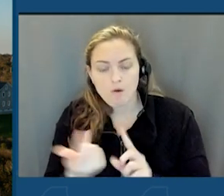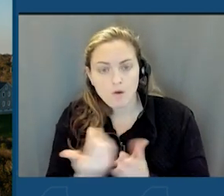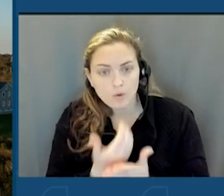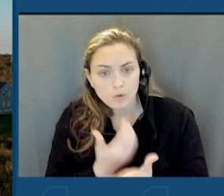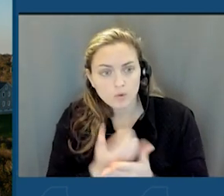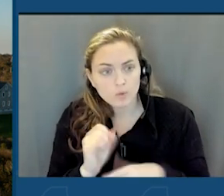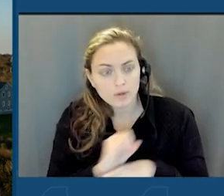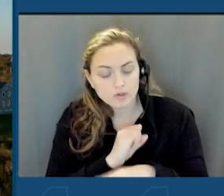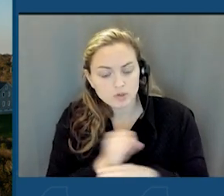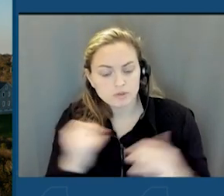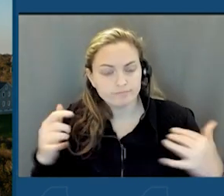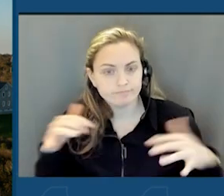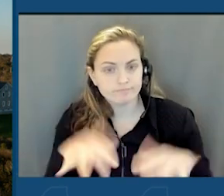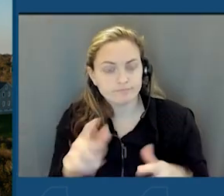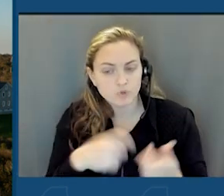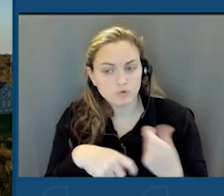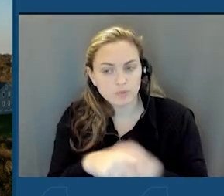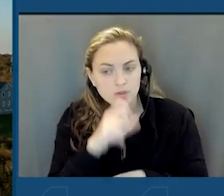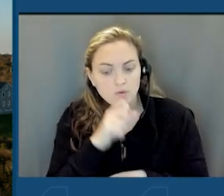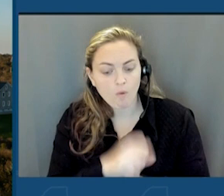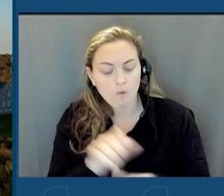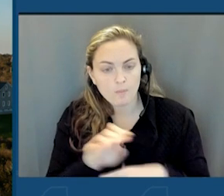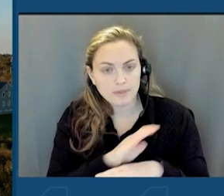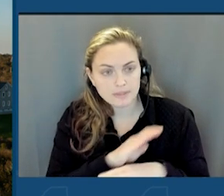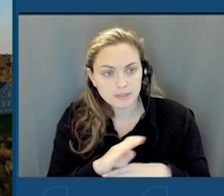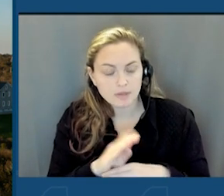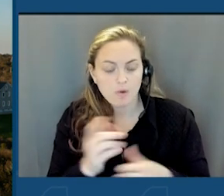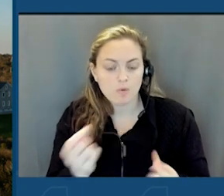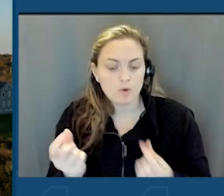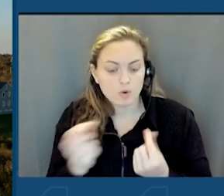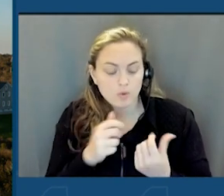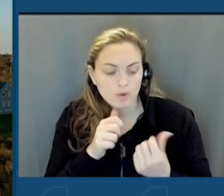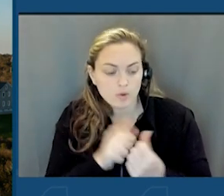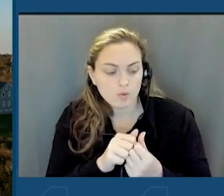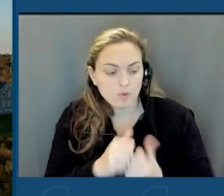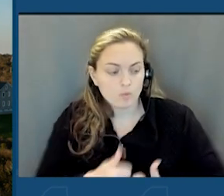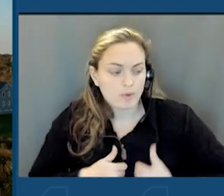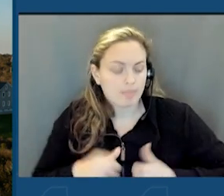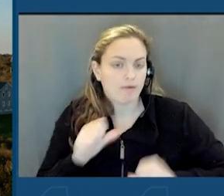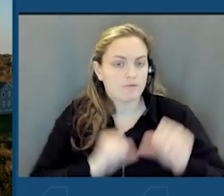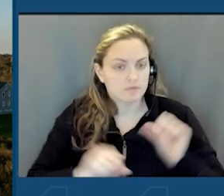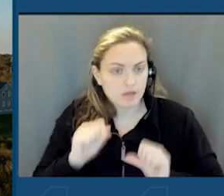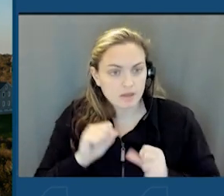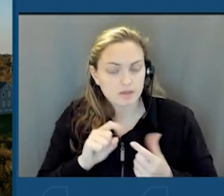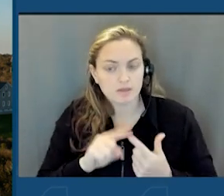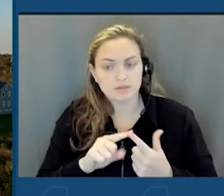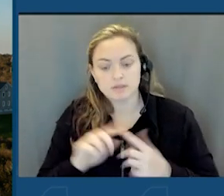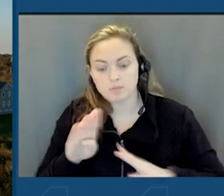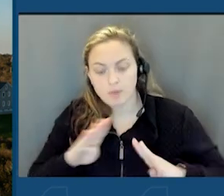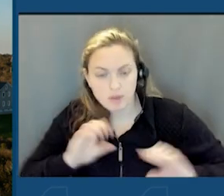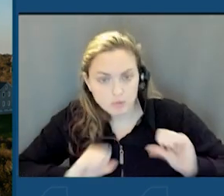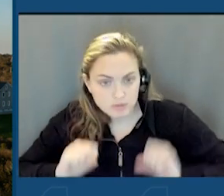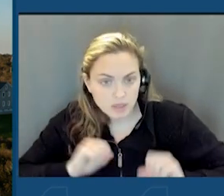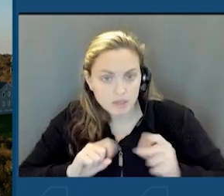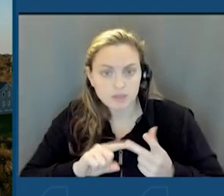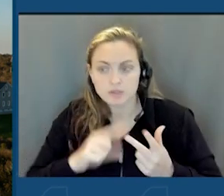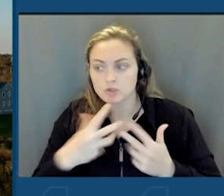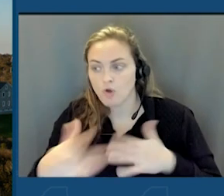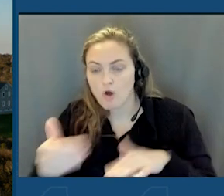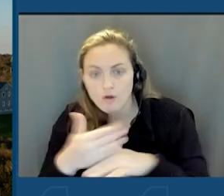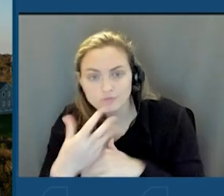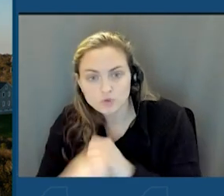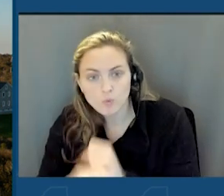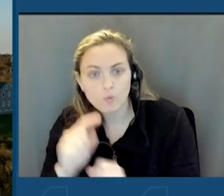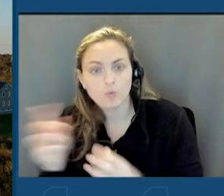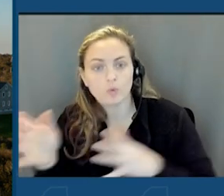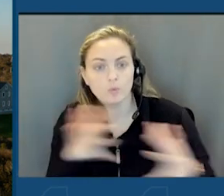coming here to replace the old legacy businesses, what we're doing with life sciences and biosciences and offshore wind and all the opportunities for